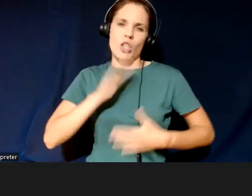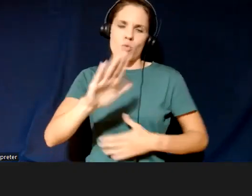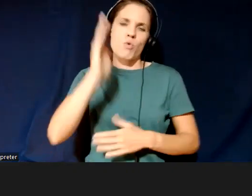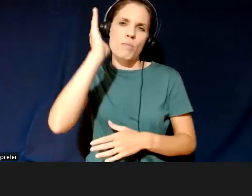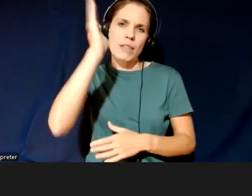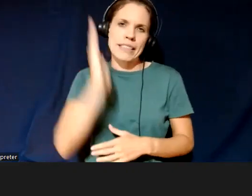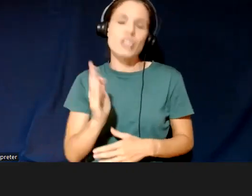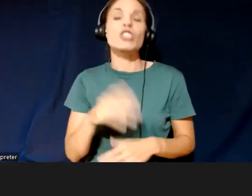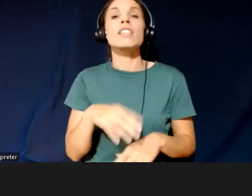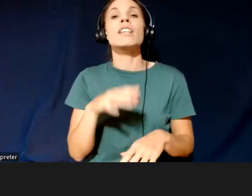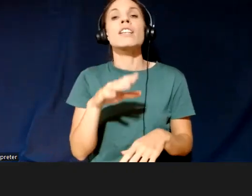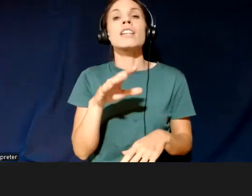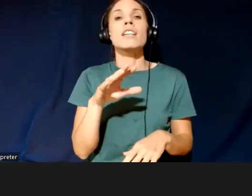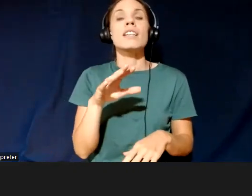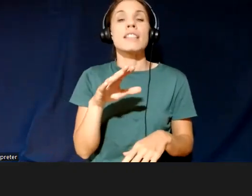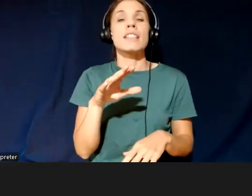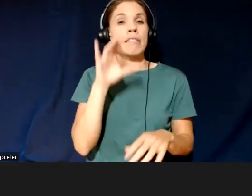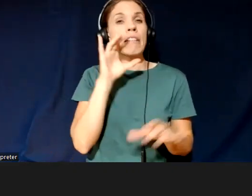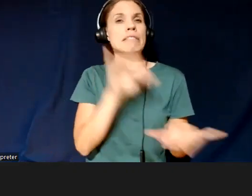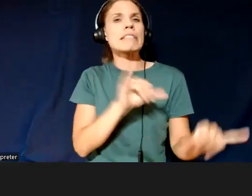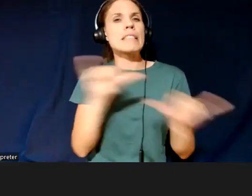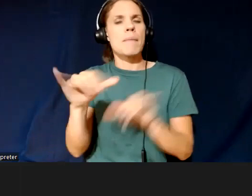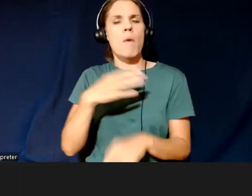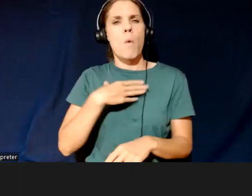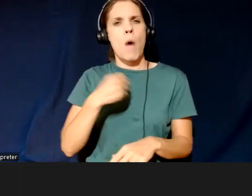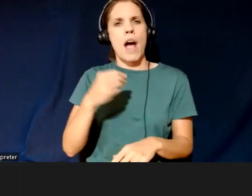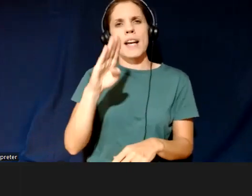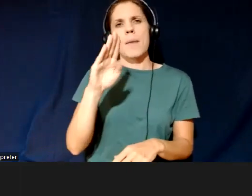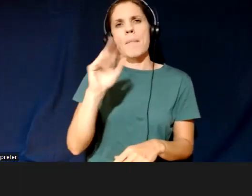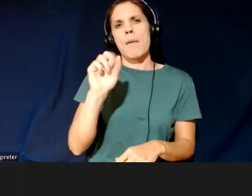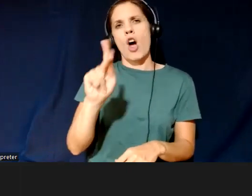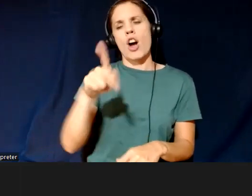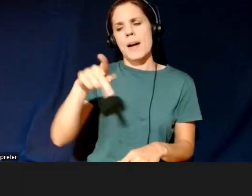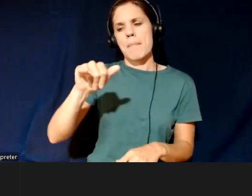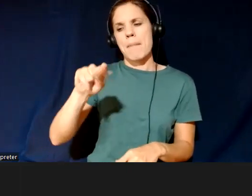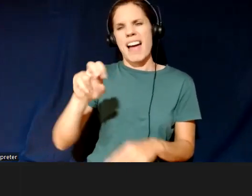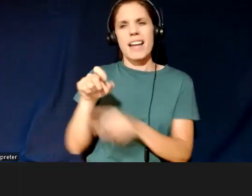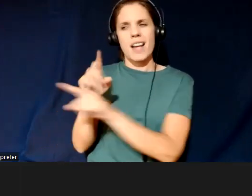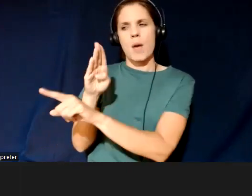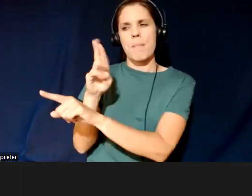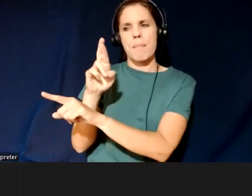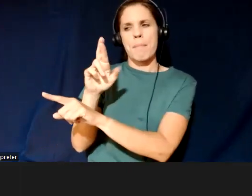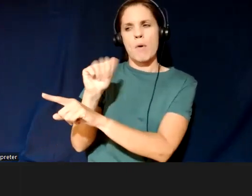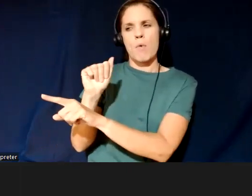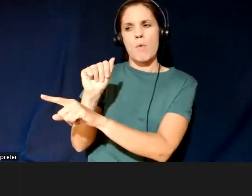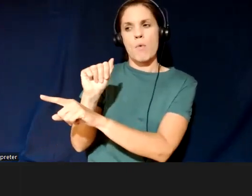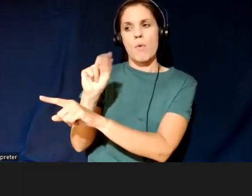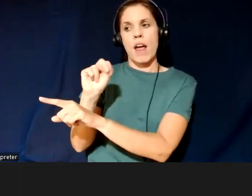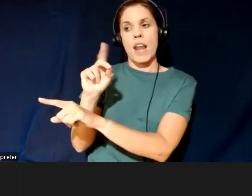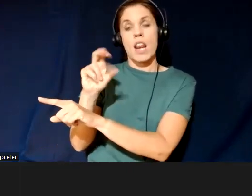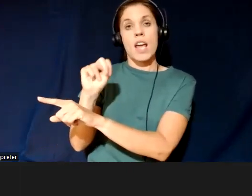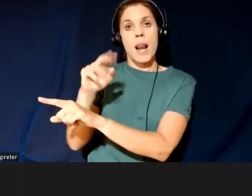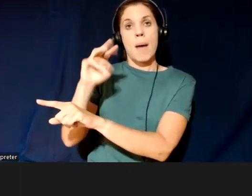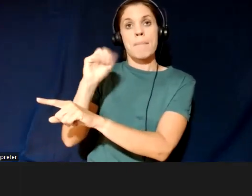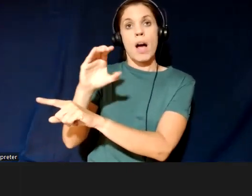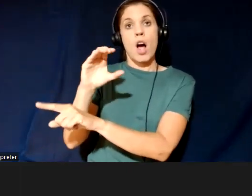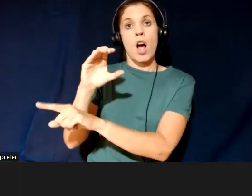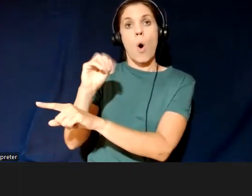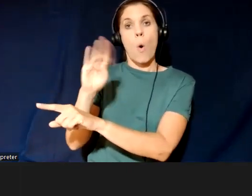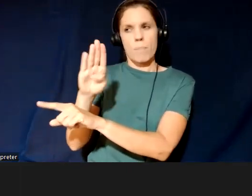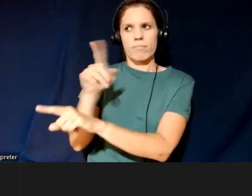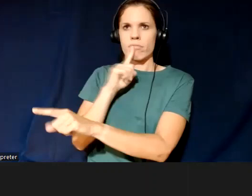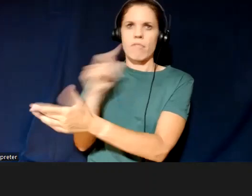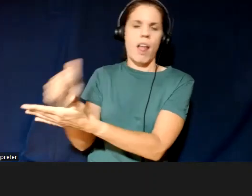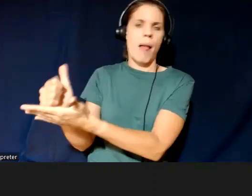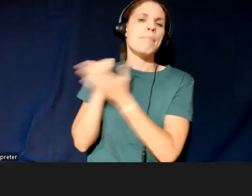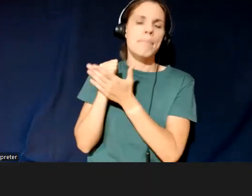So, and then, similar to the white bark pine, this is Brenda McComb, who has helped us a great deal putting on